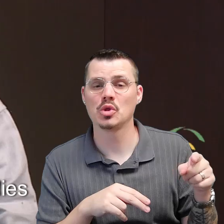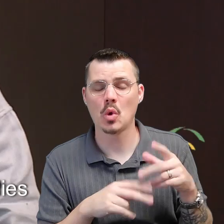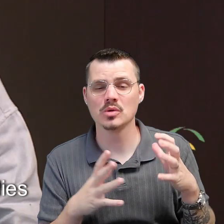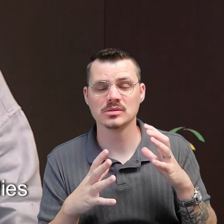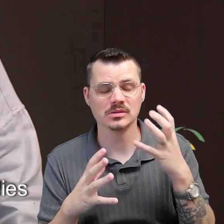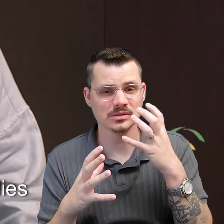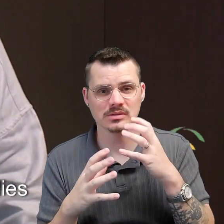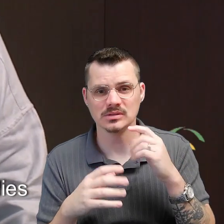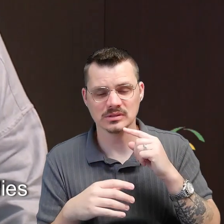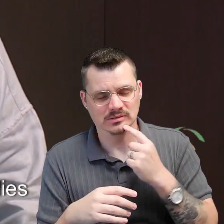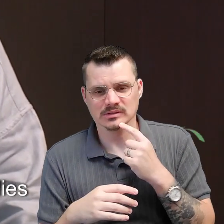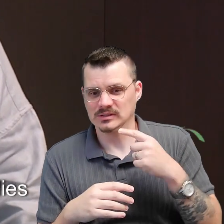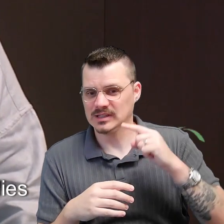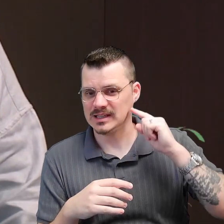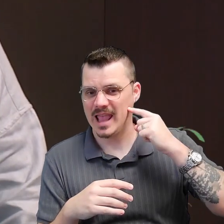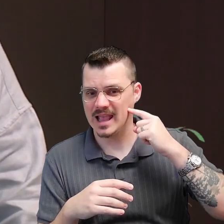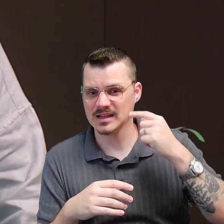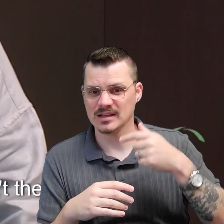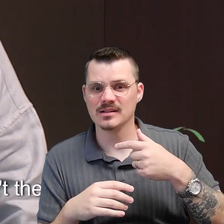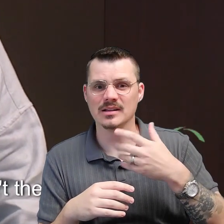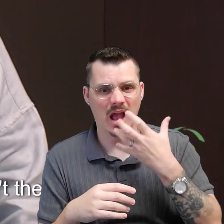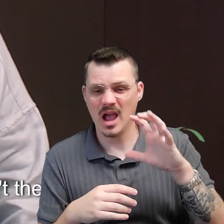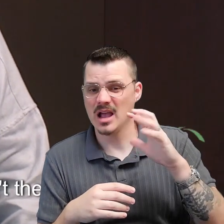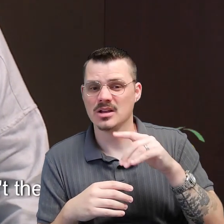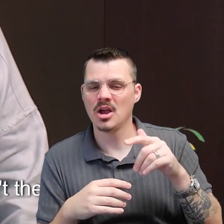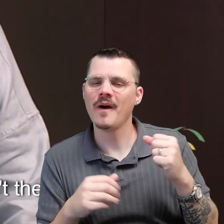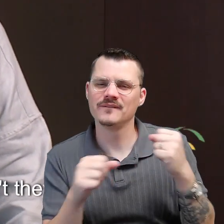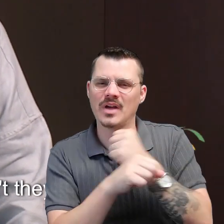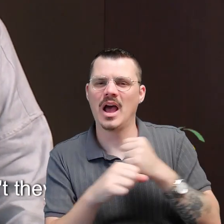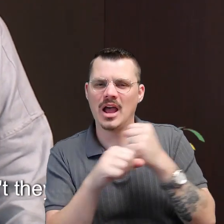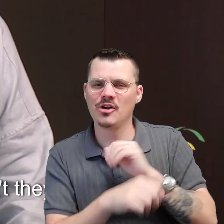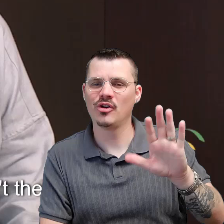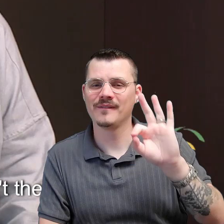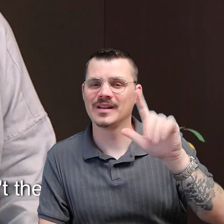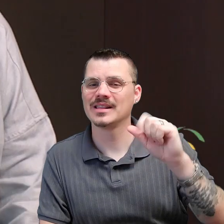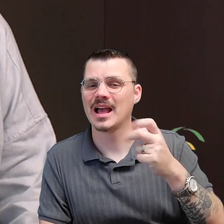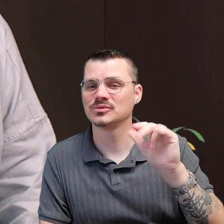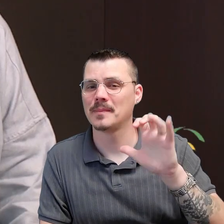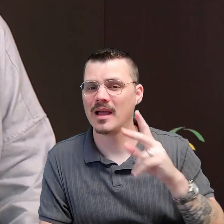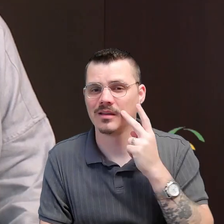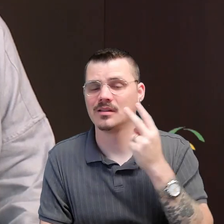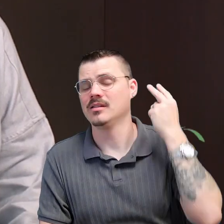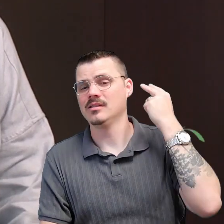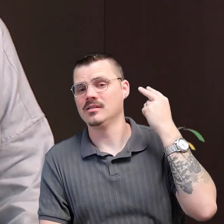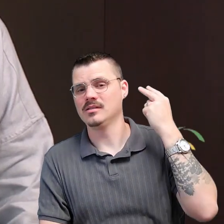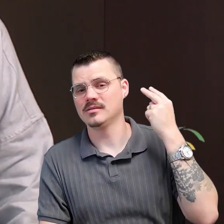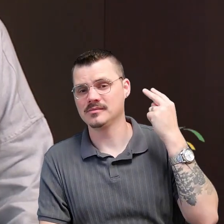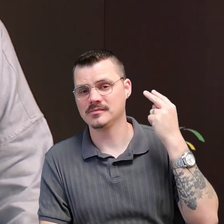those intense candies were fighting back that flashback, weren't they?